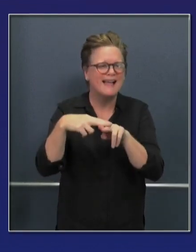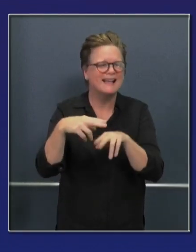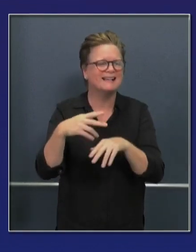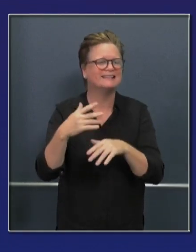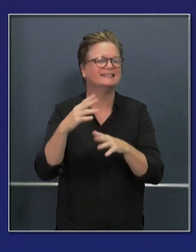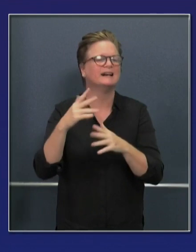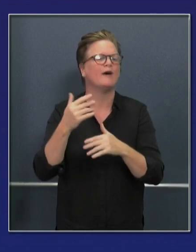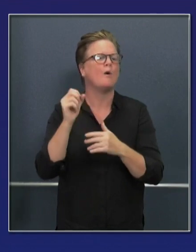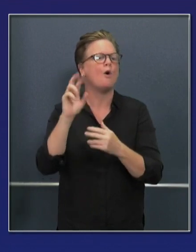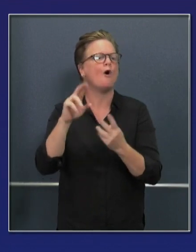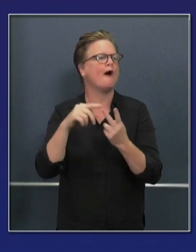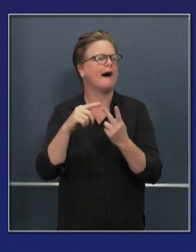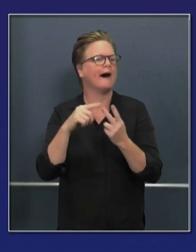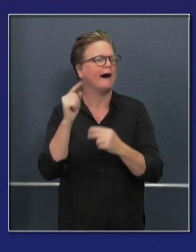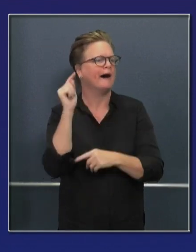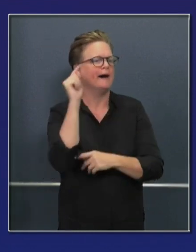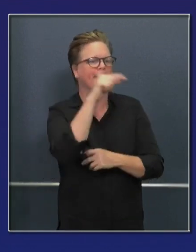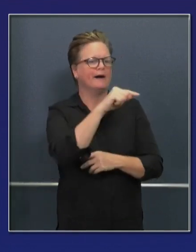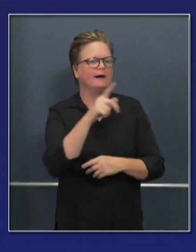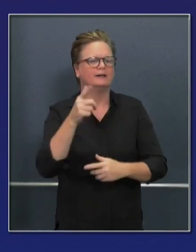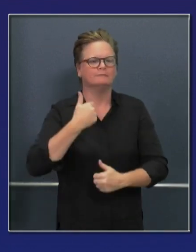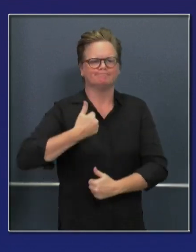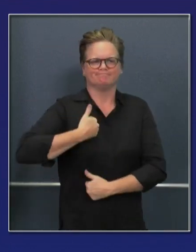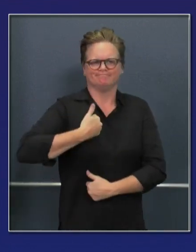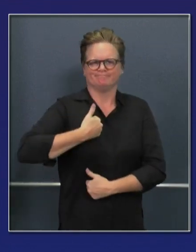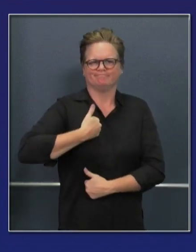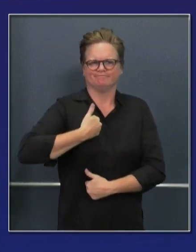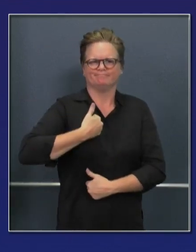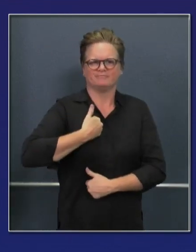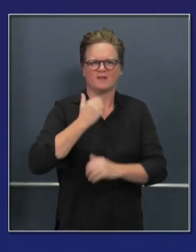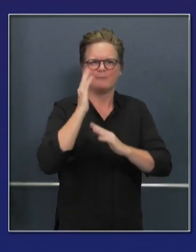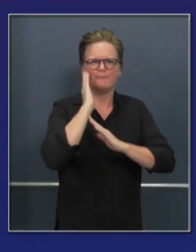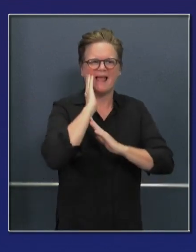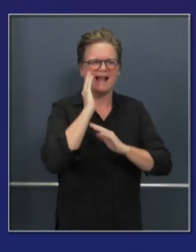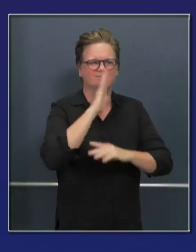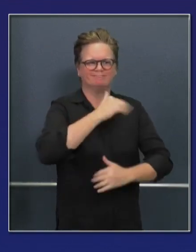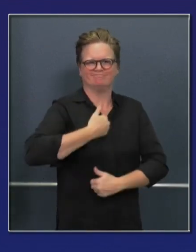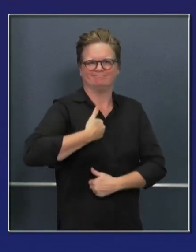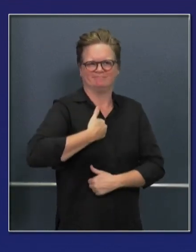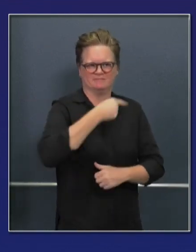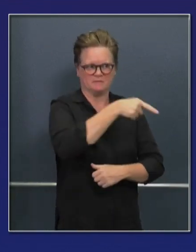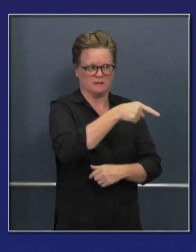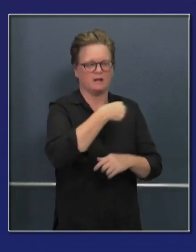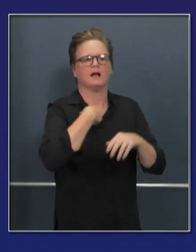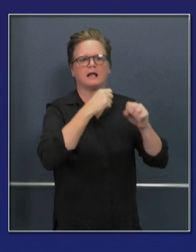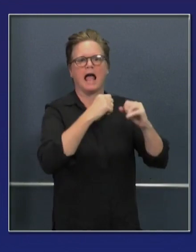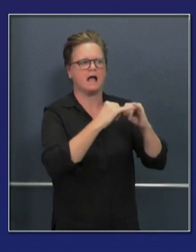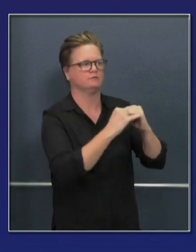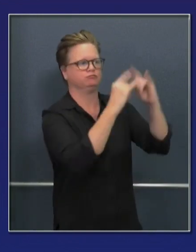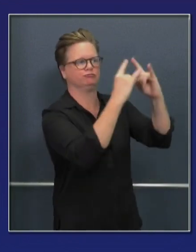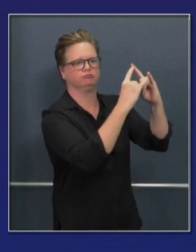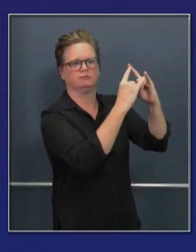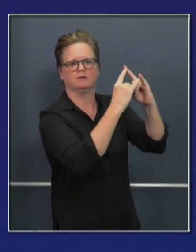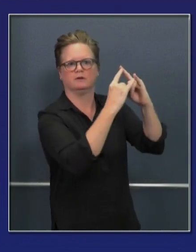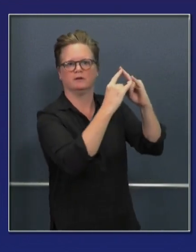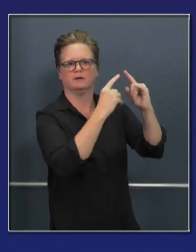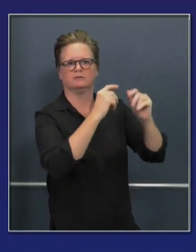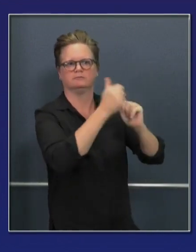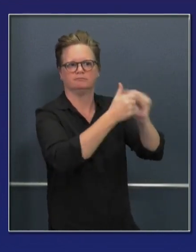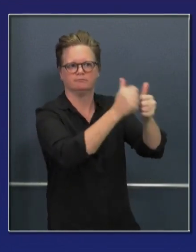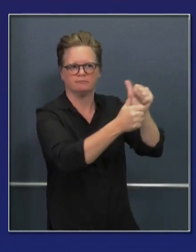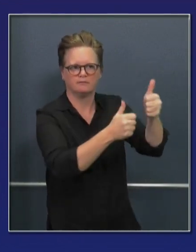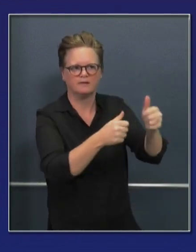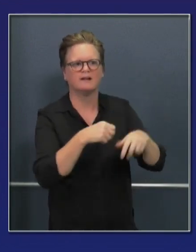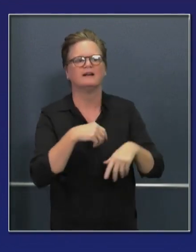1,509 alternative care site beds in 10 counties that have been strategically placed in 10 counties that are not